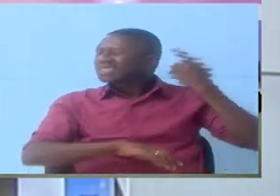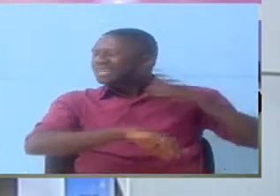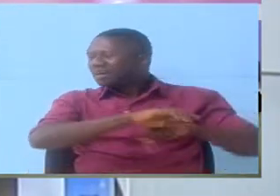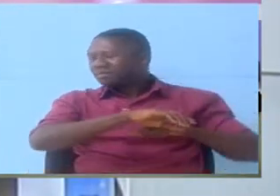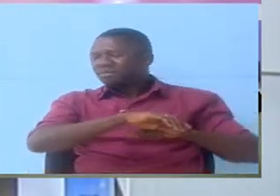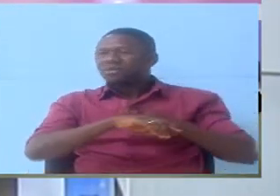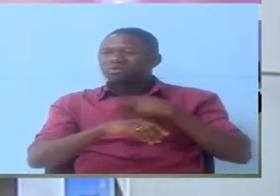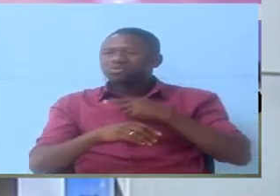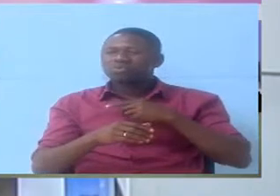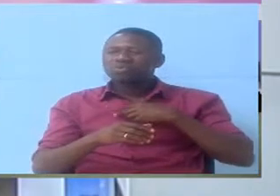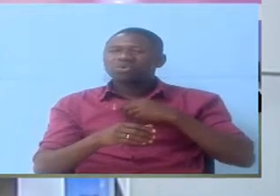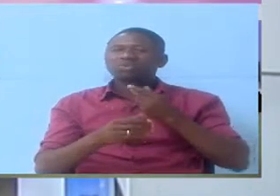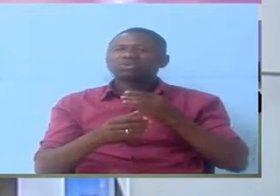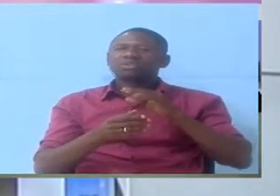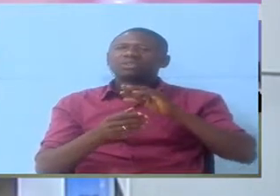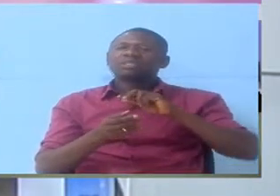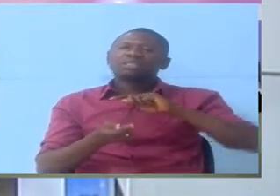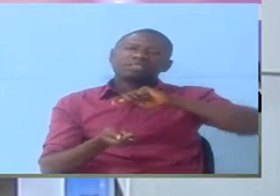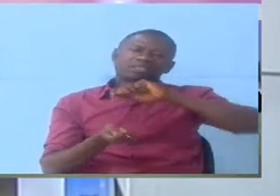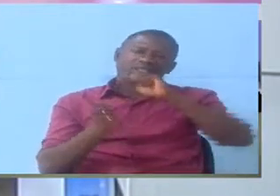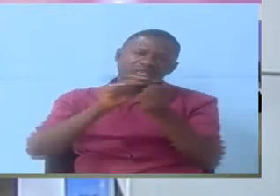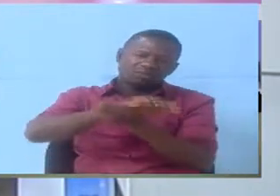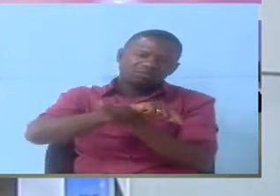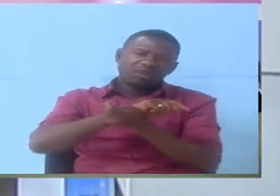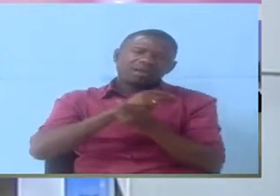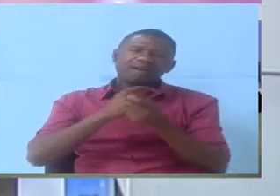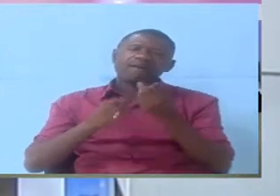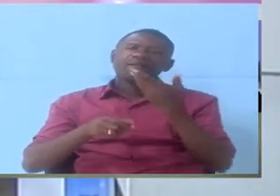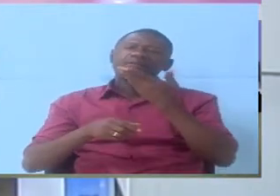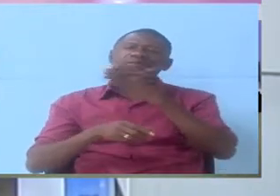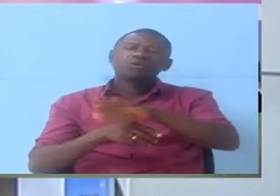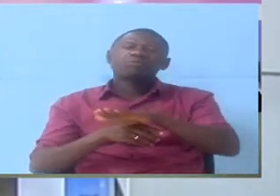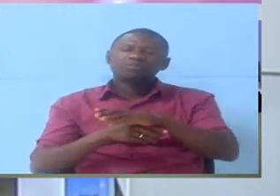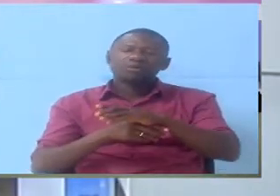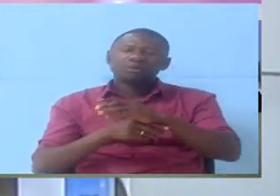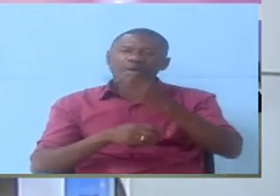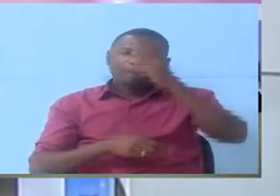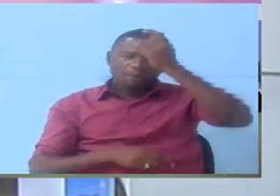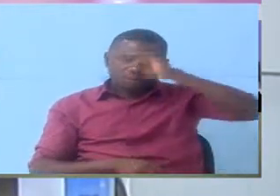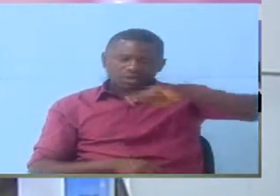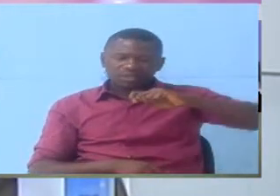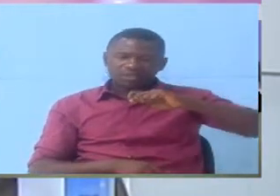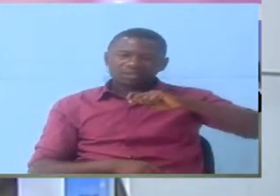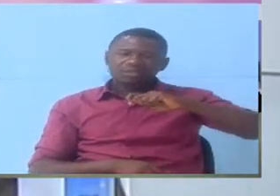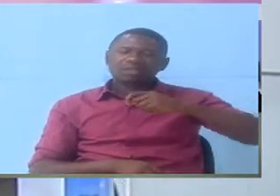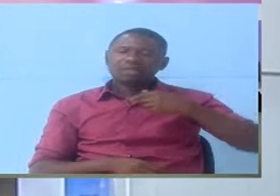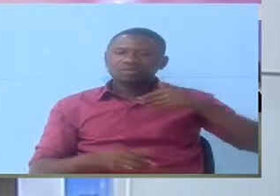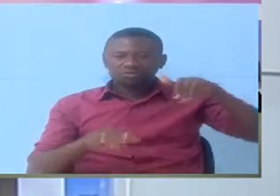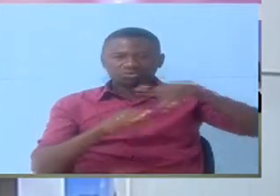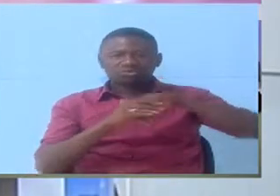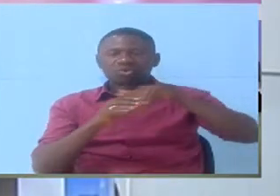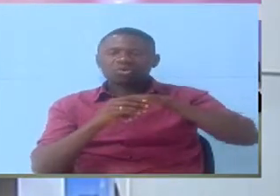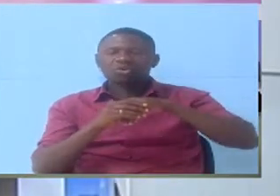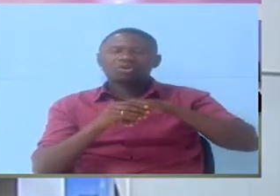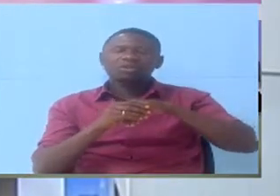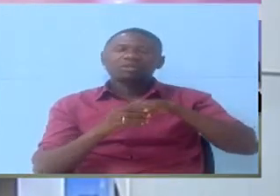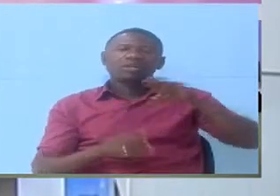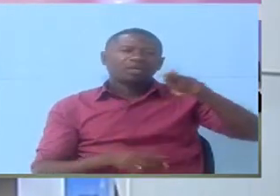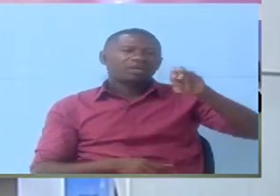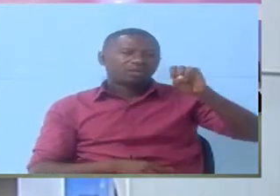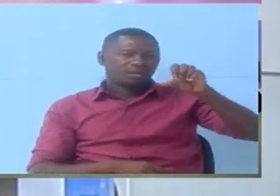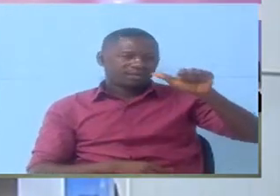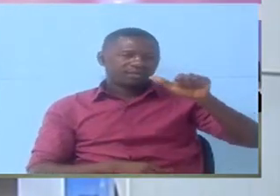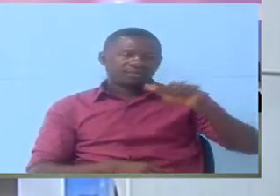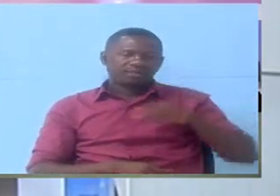wati soto ntalunu ya bondi police. And he was redeployed to the NIA. Ya samba NIA. So he really has a good connection. And wato ay chokin nyola